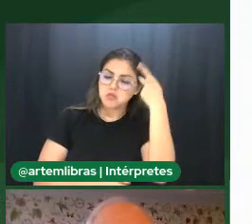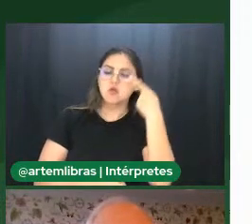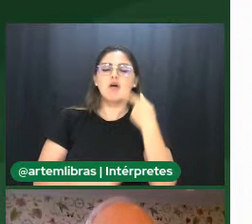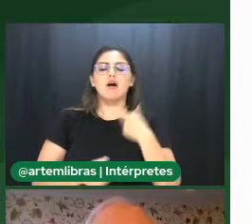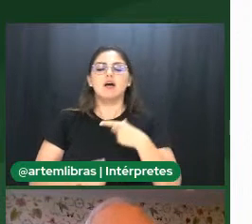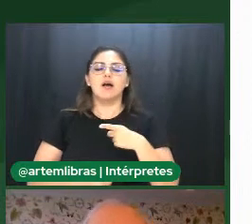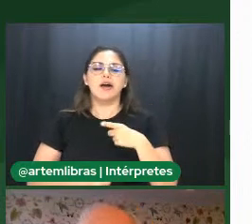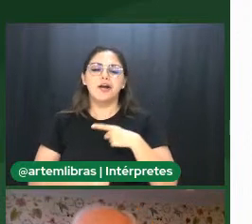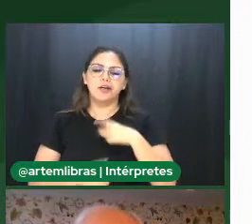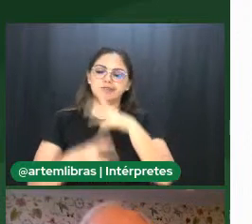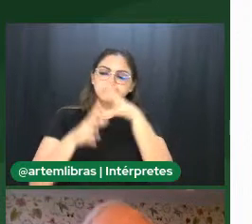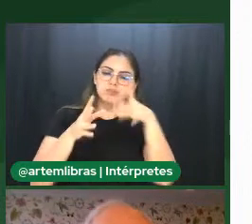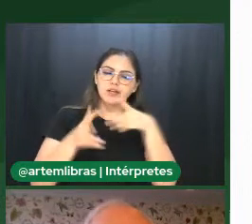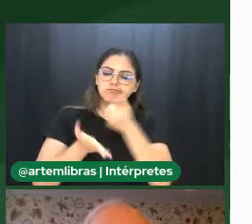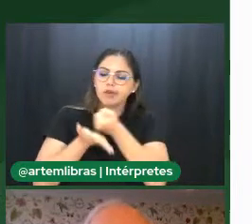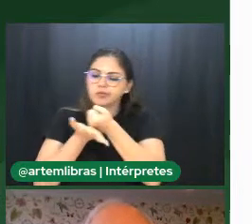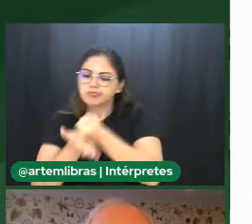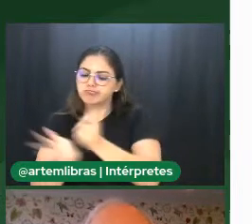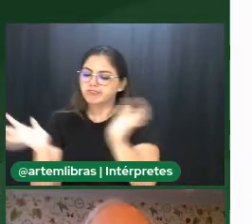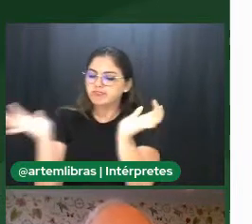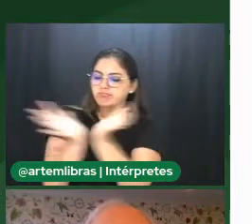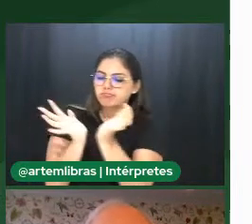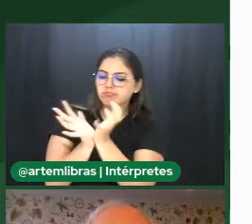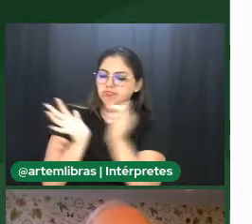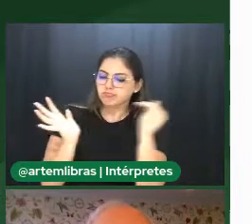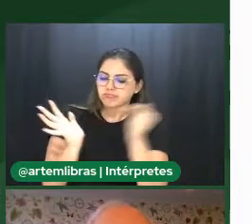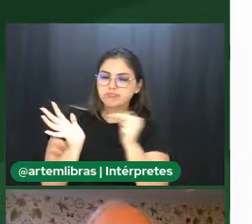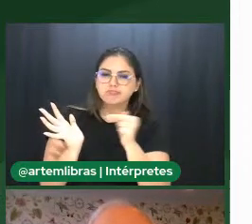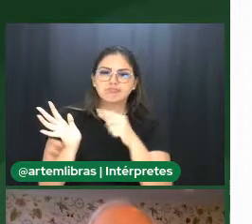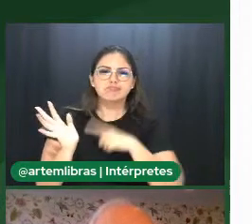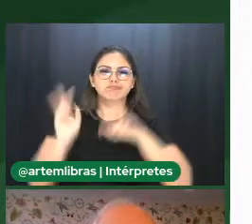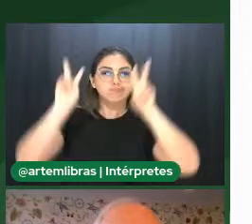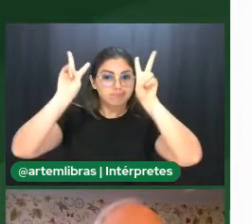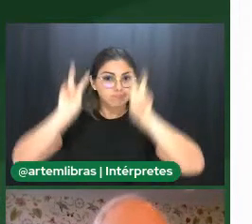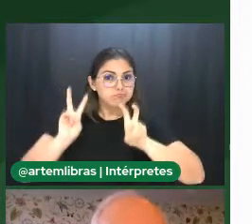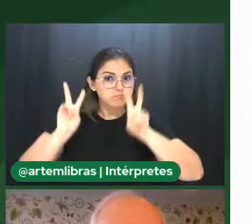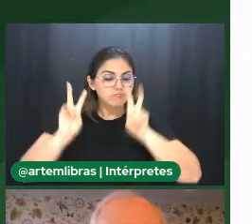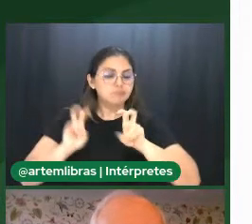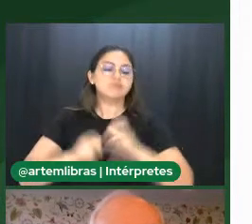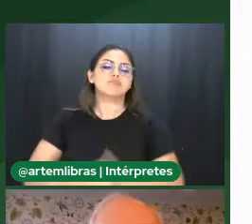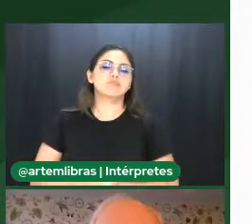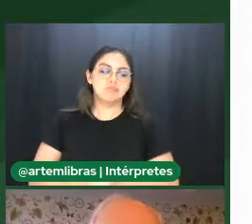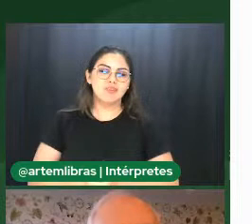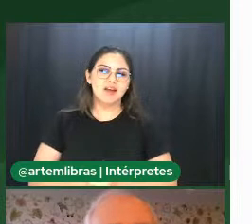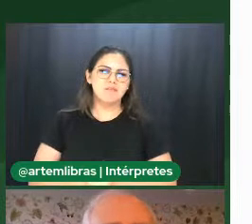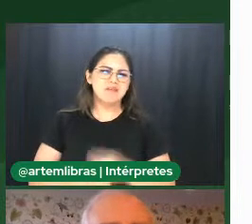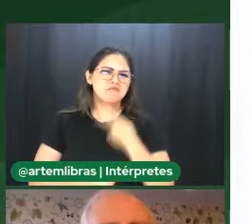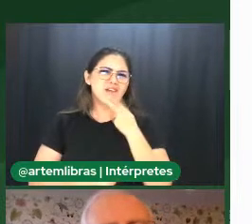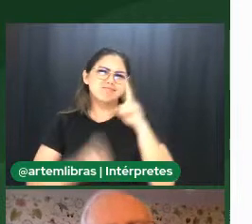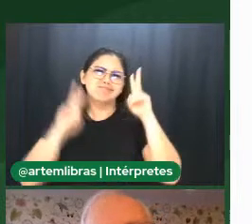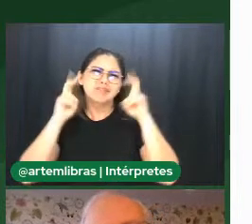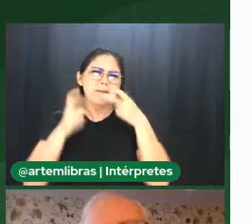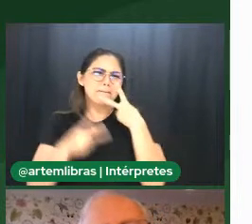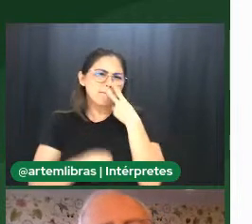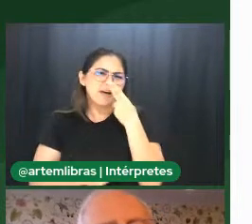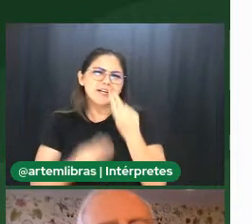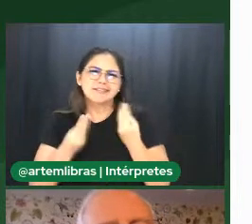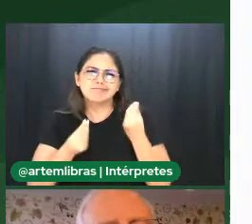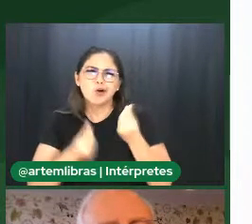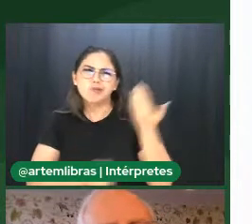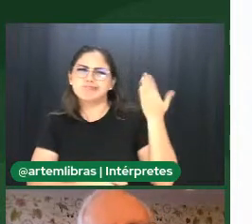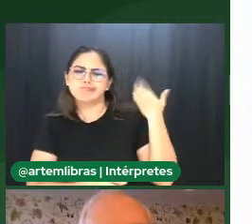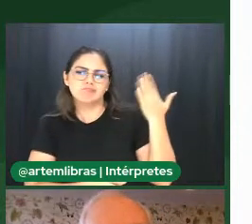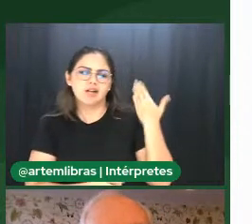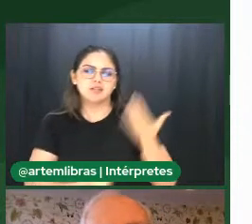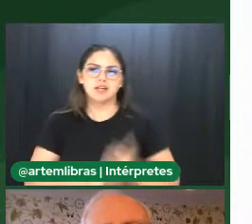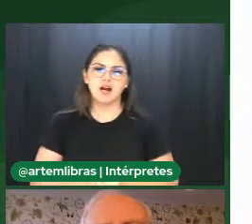me seem archaic. They seem old and tired and not ones that will produce the